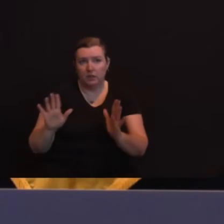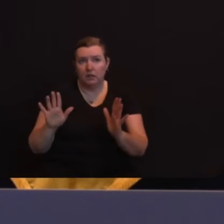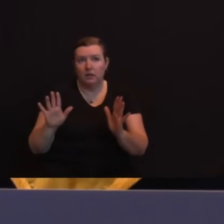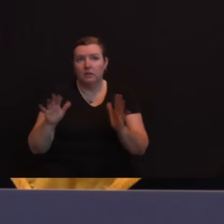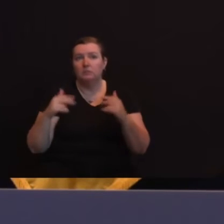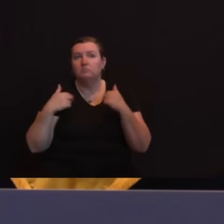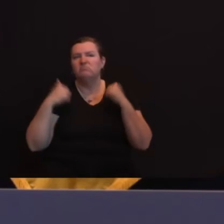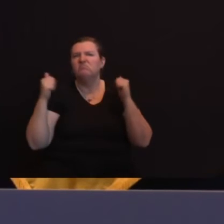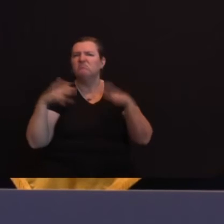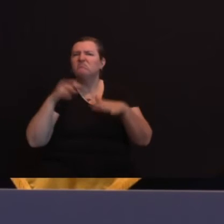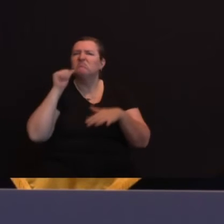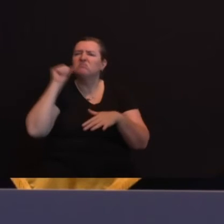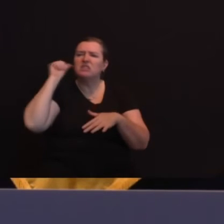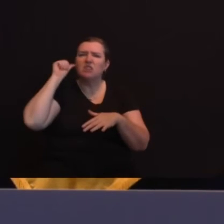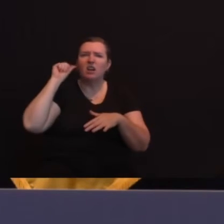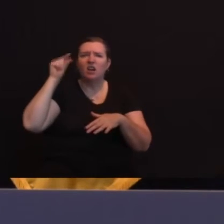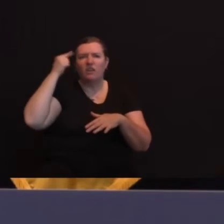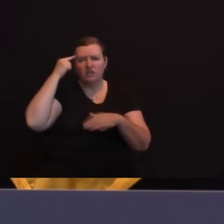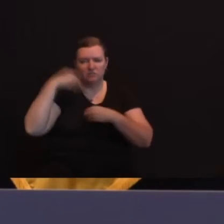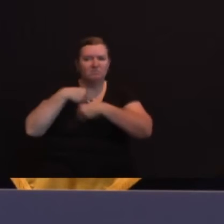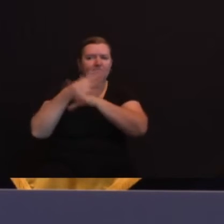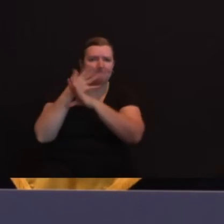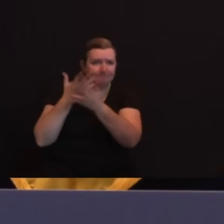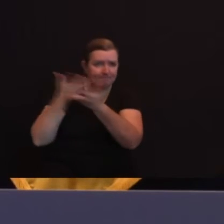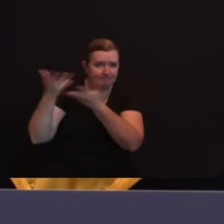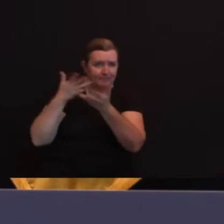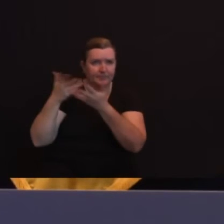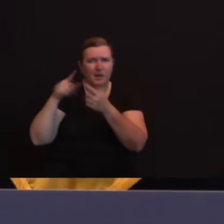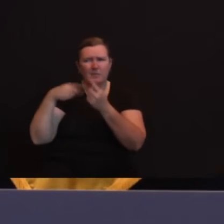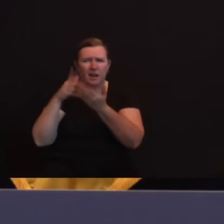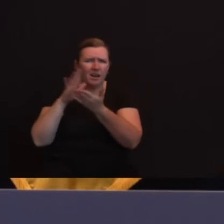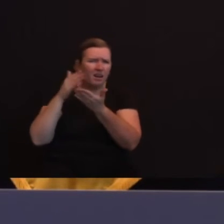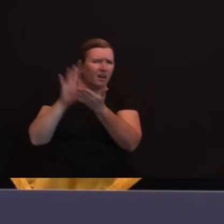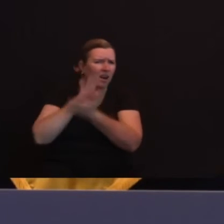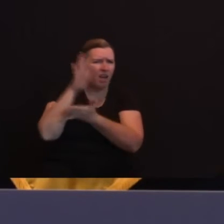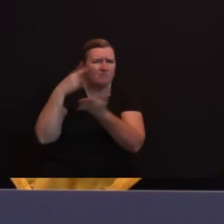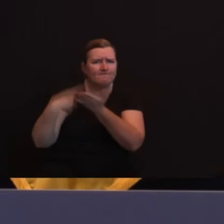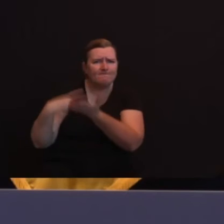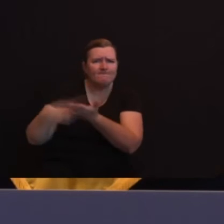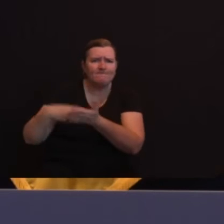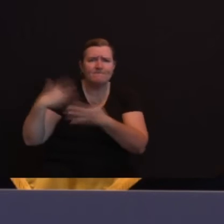and myself yesterday. And I think we're going to,